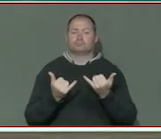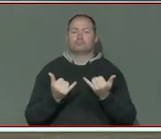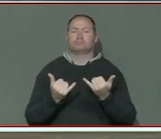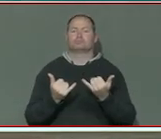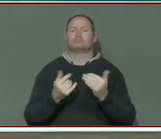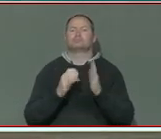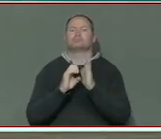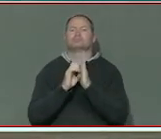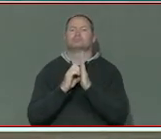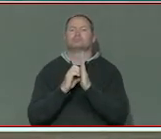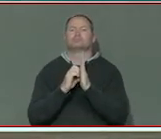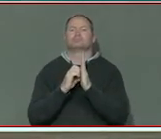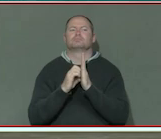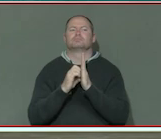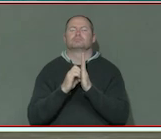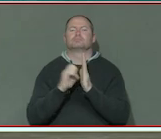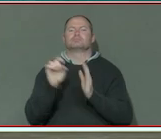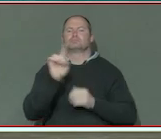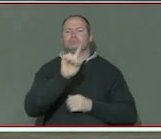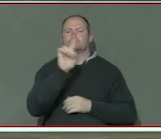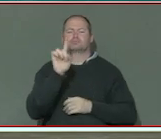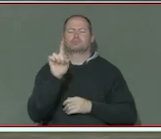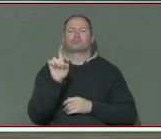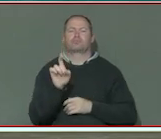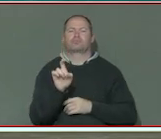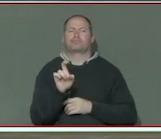be the question,